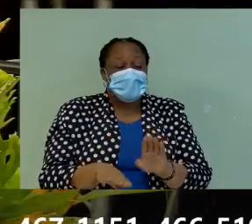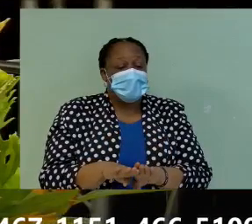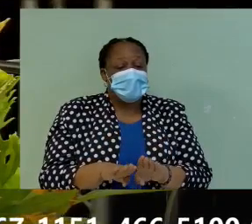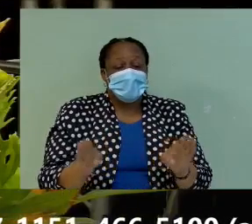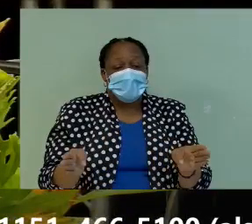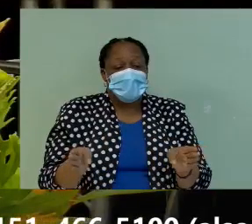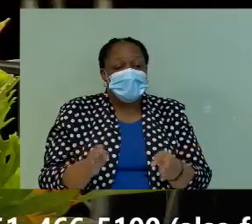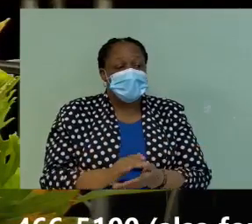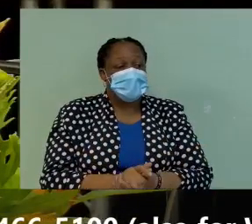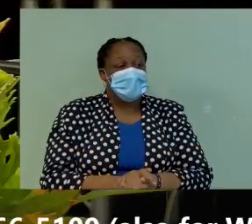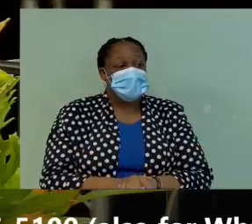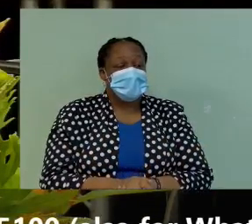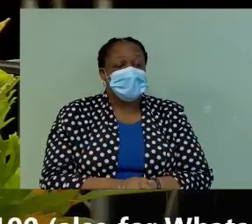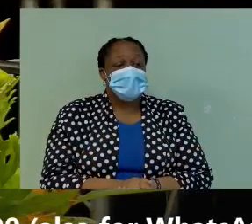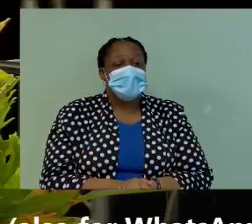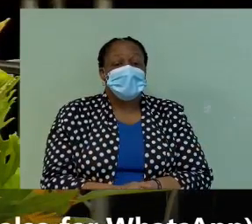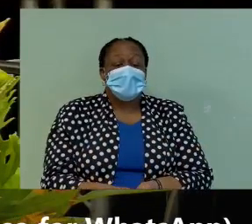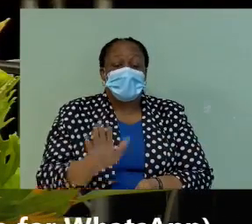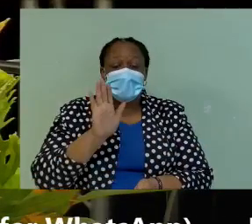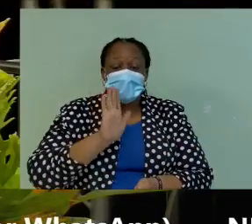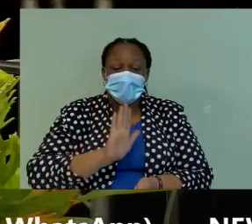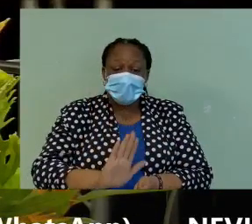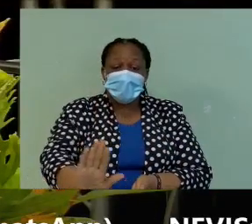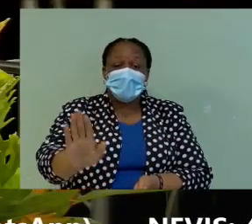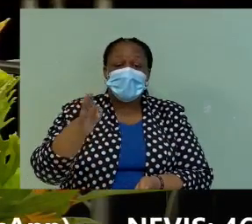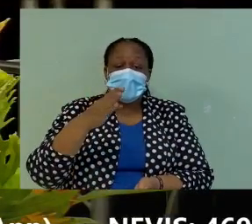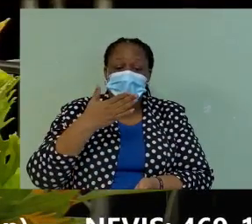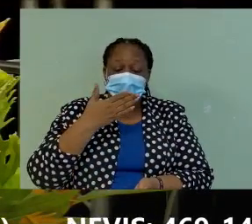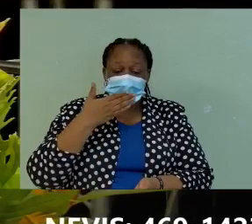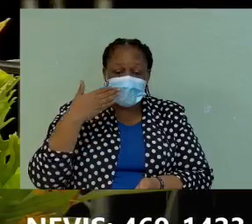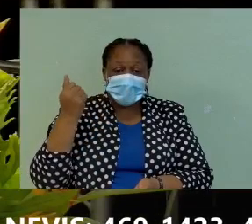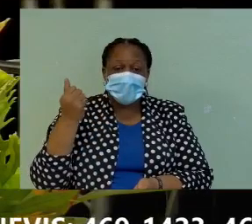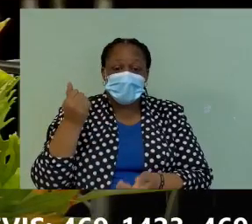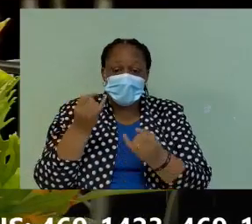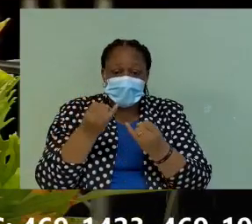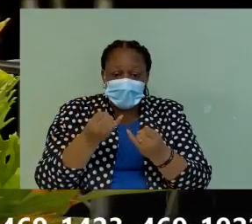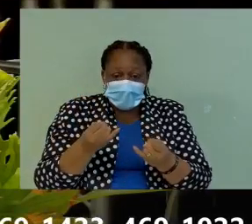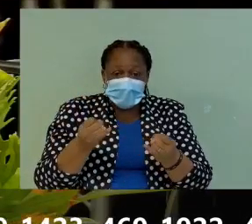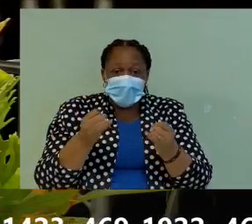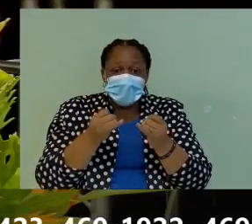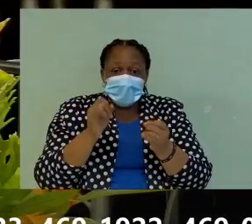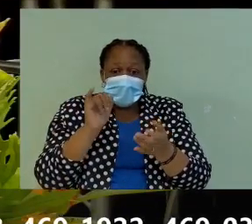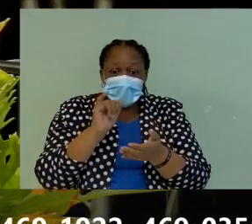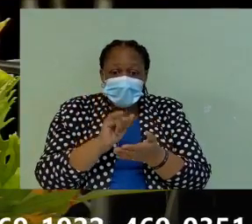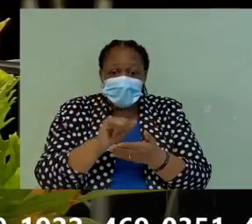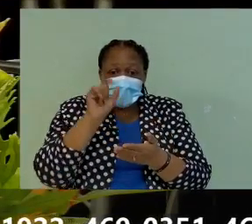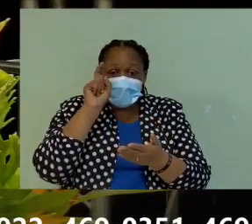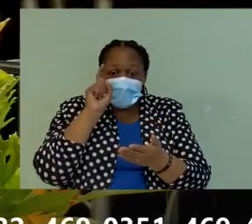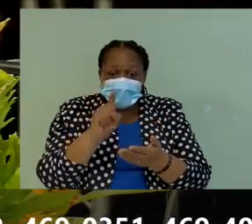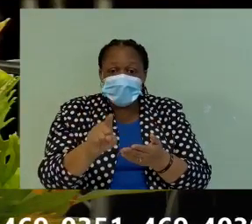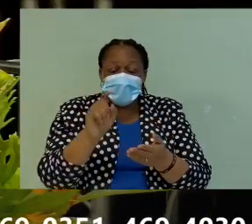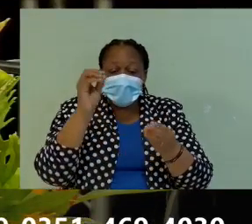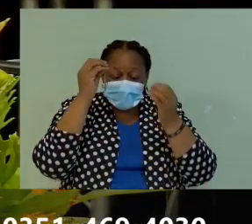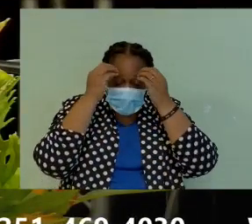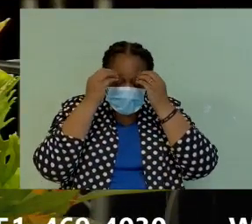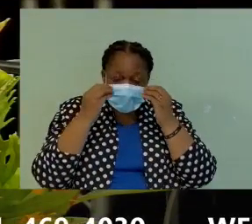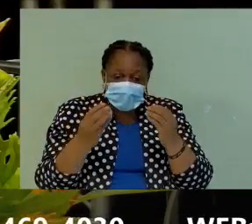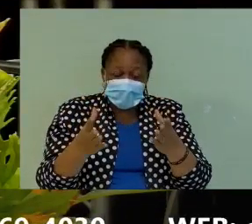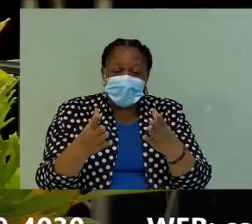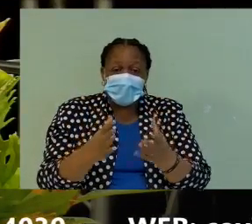It's in the best interest of public safety. We have made some significant gains, and these